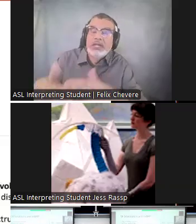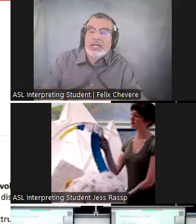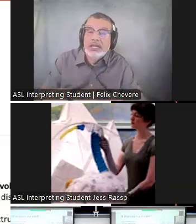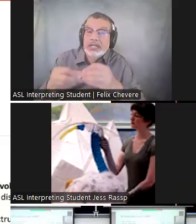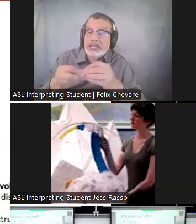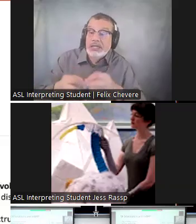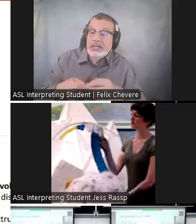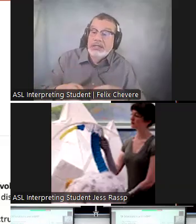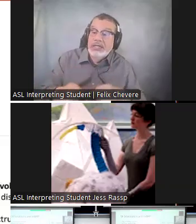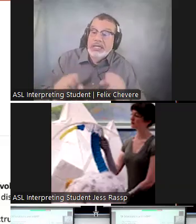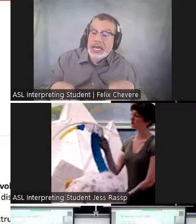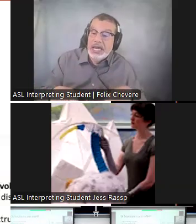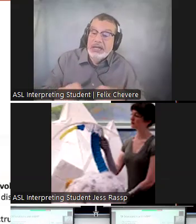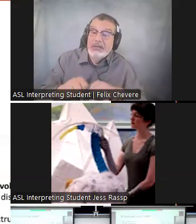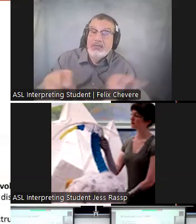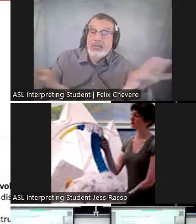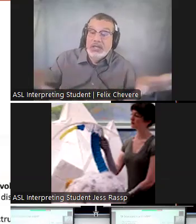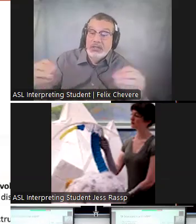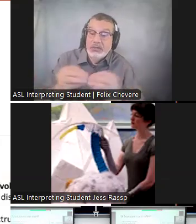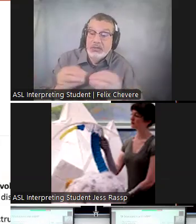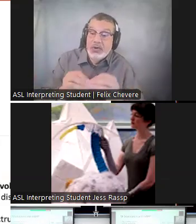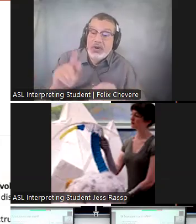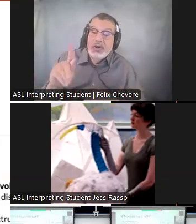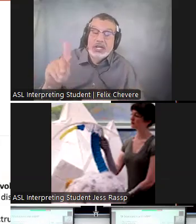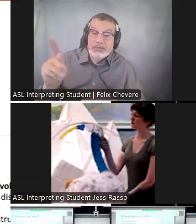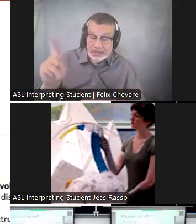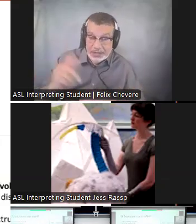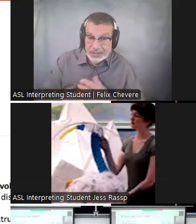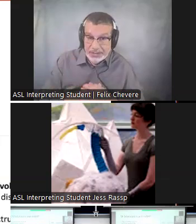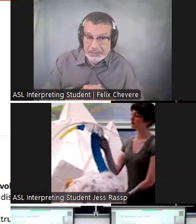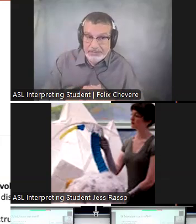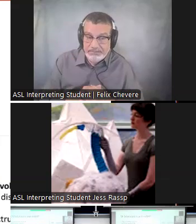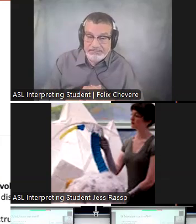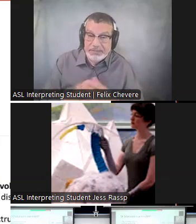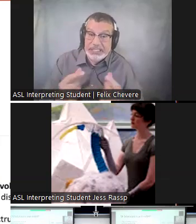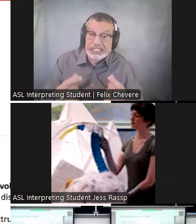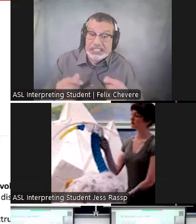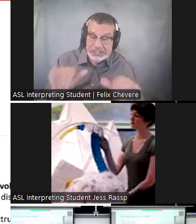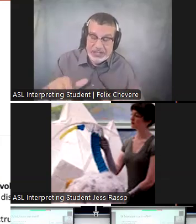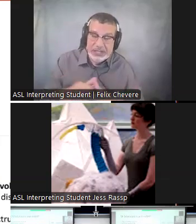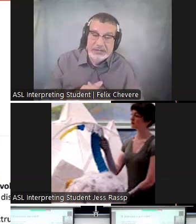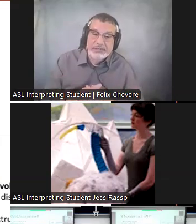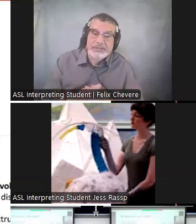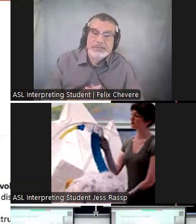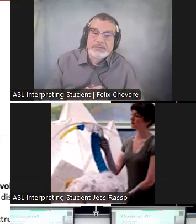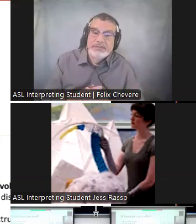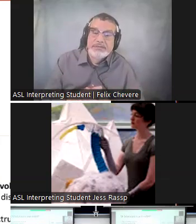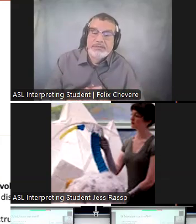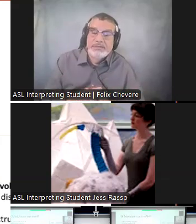potassium and slow down whatever it's supposed to do, right? Whatever that is. Now, we've seen